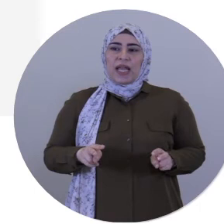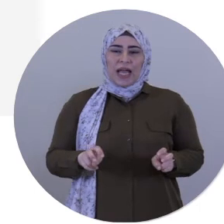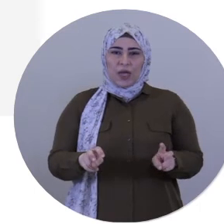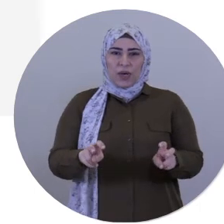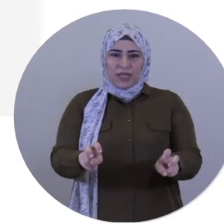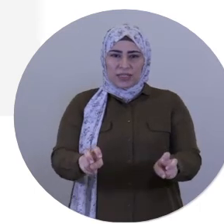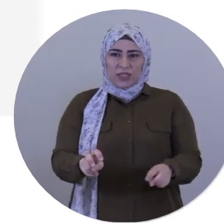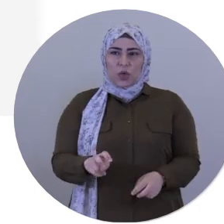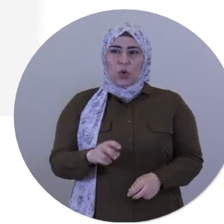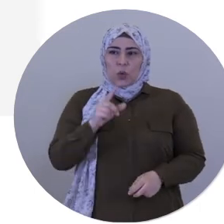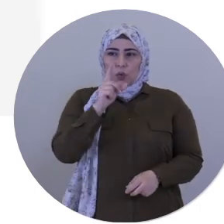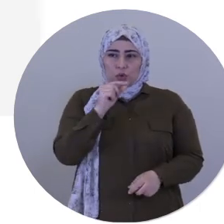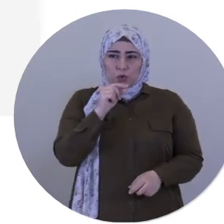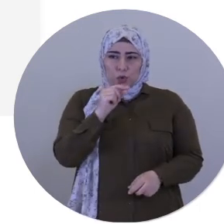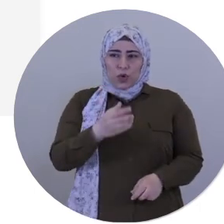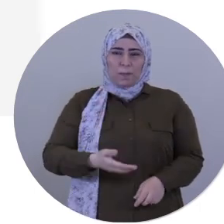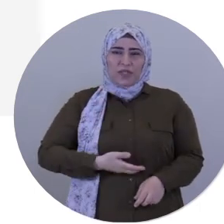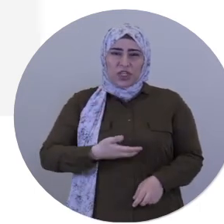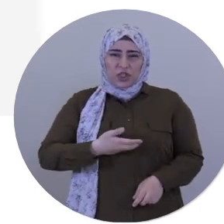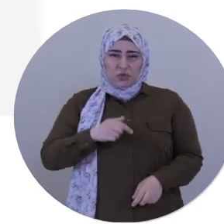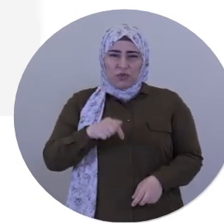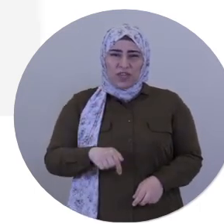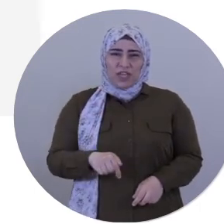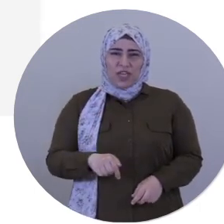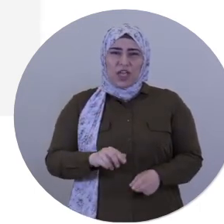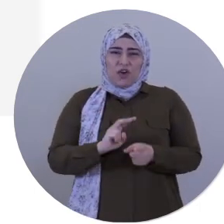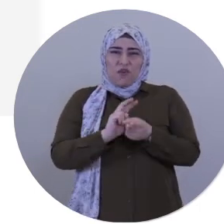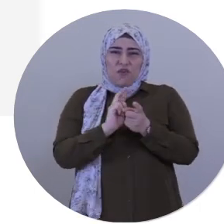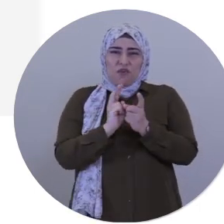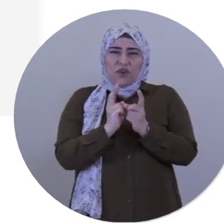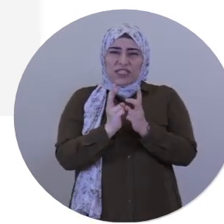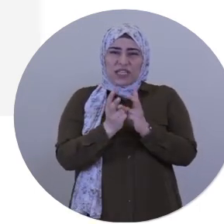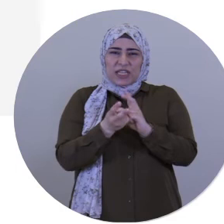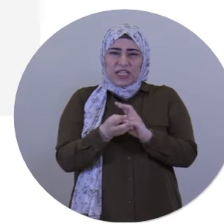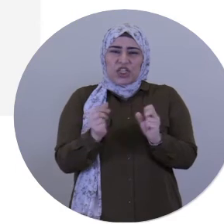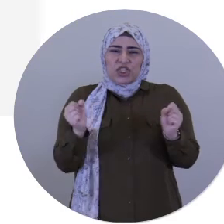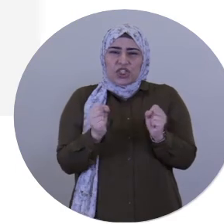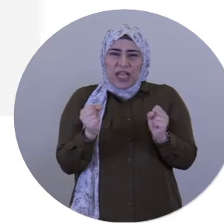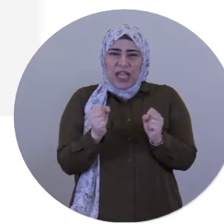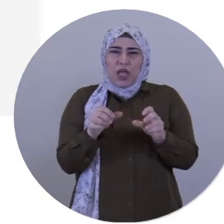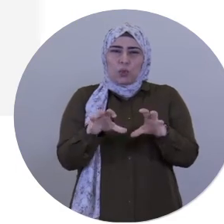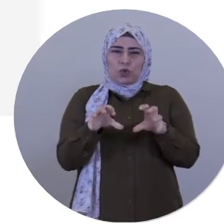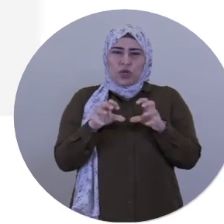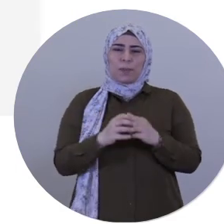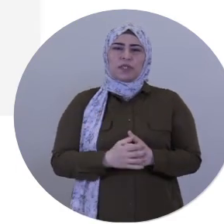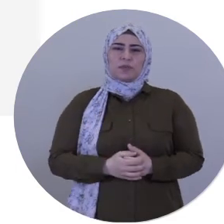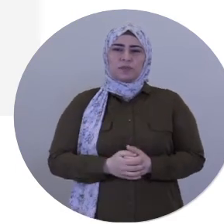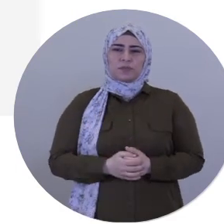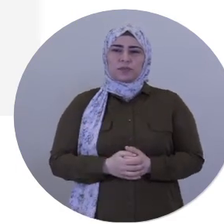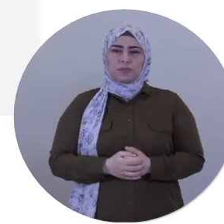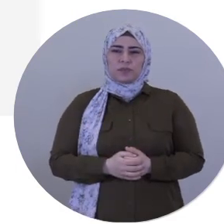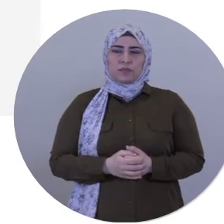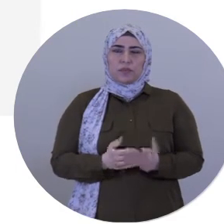look for how do they survive. Let's read the passage together and we can find the